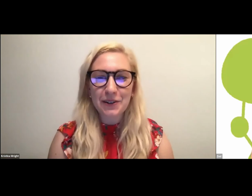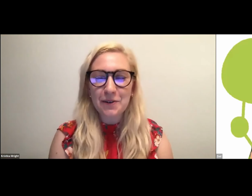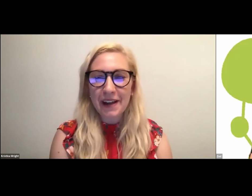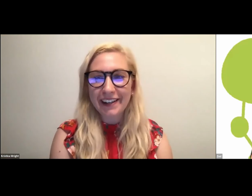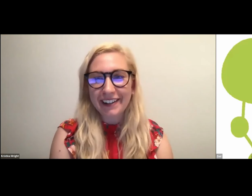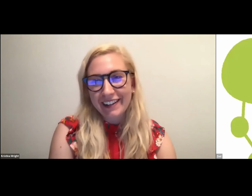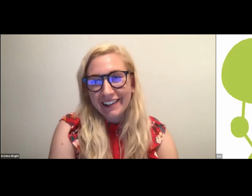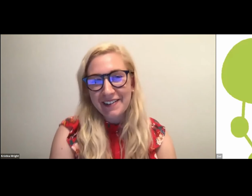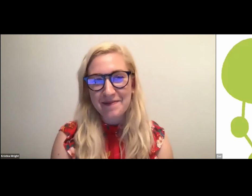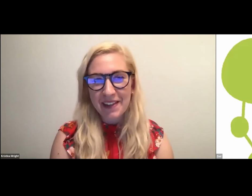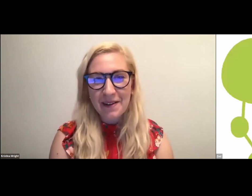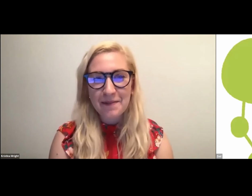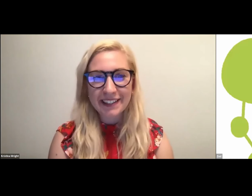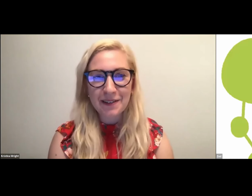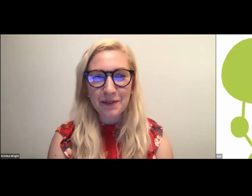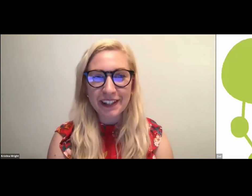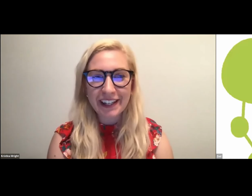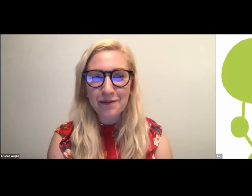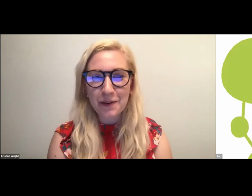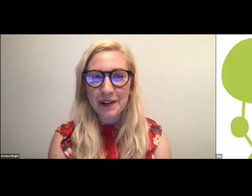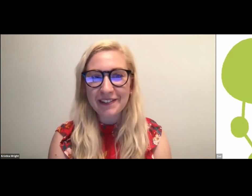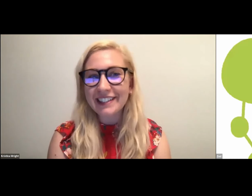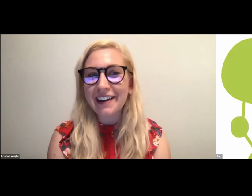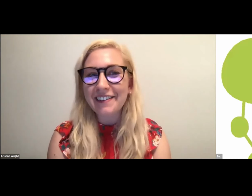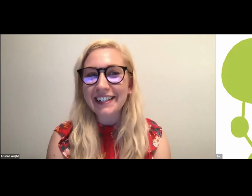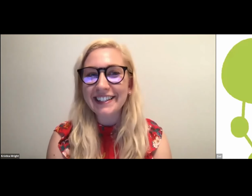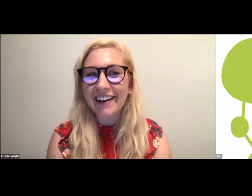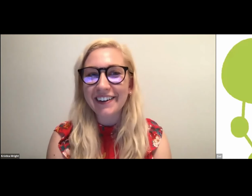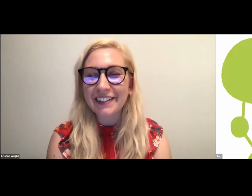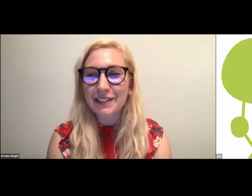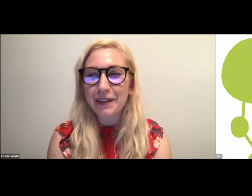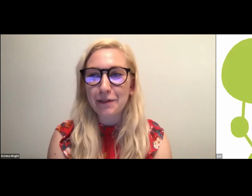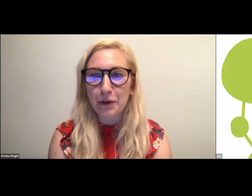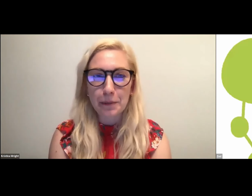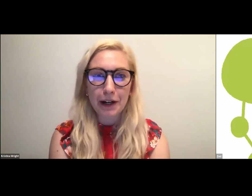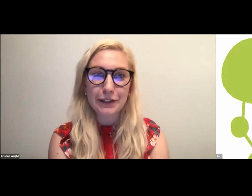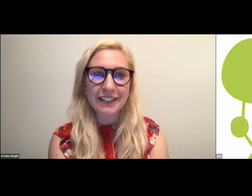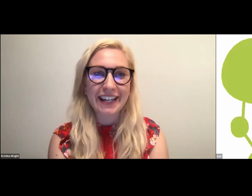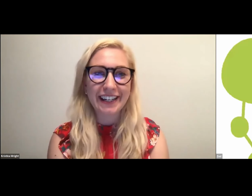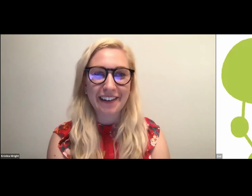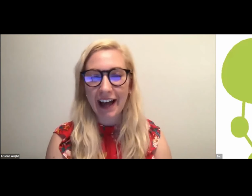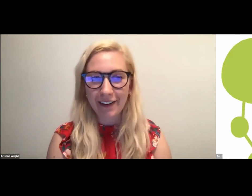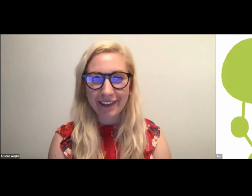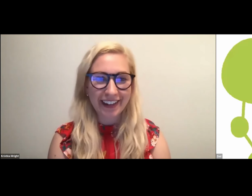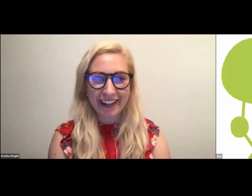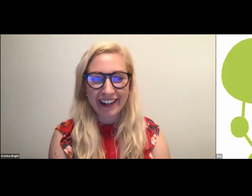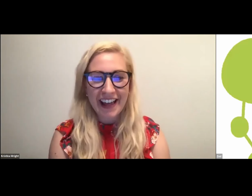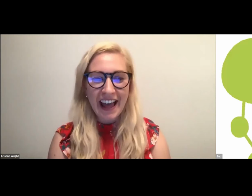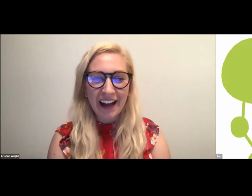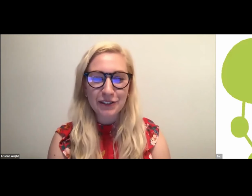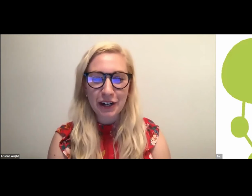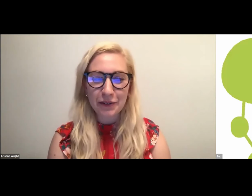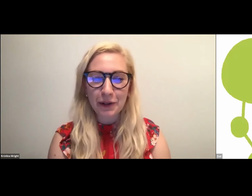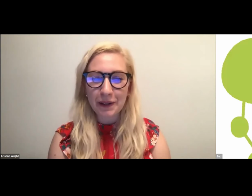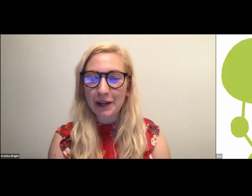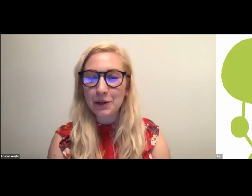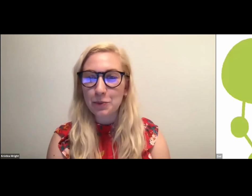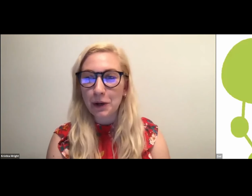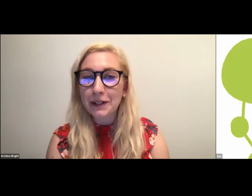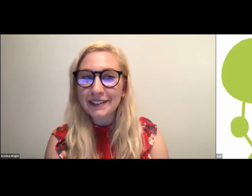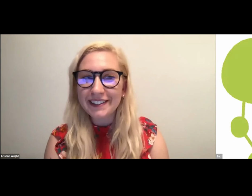order to make some really informative discoveries that are going to inform our understanding of how